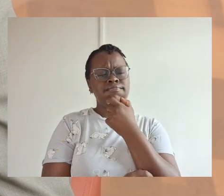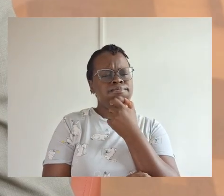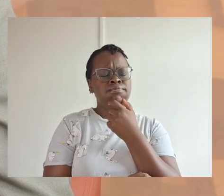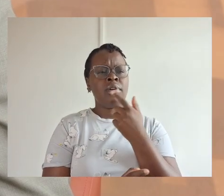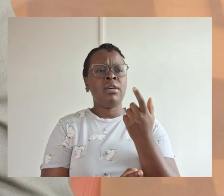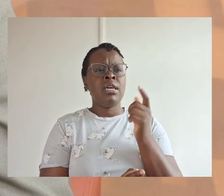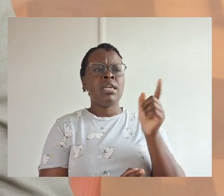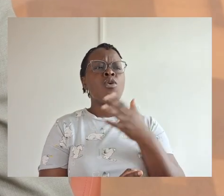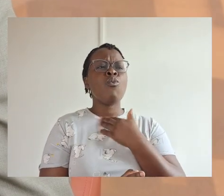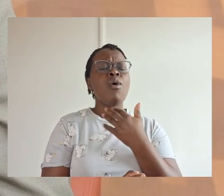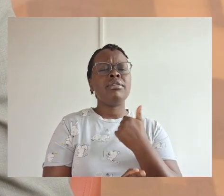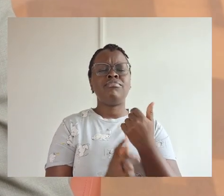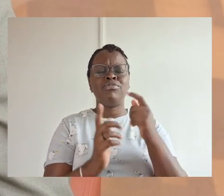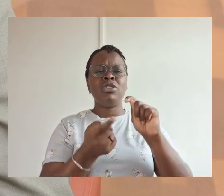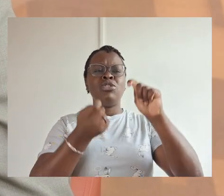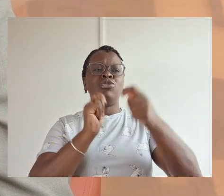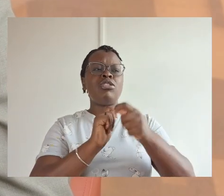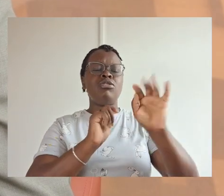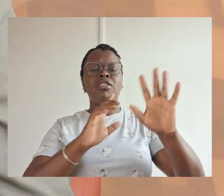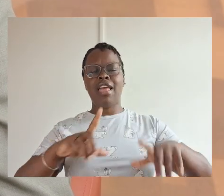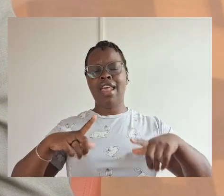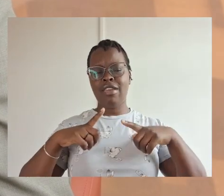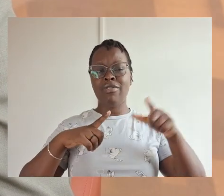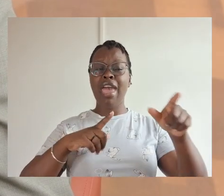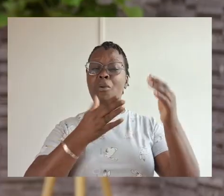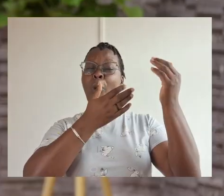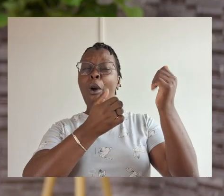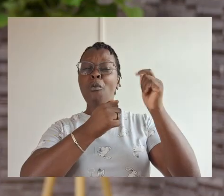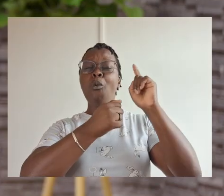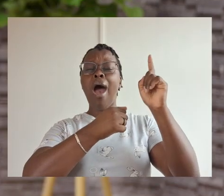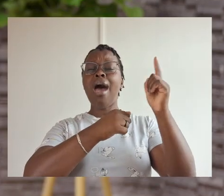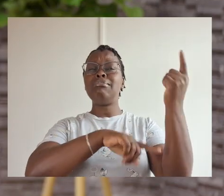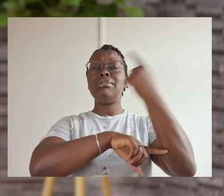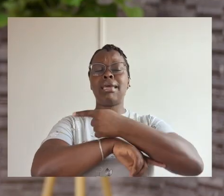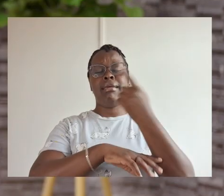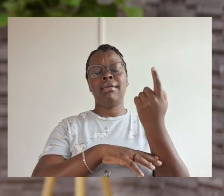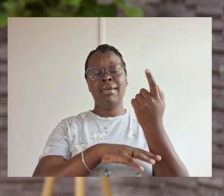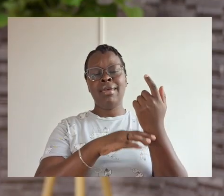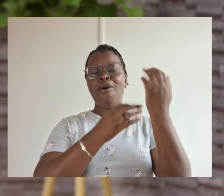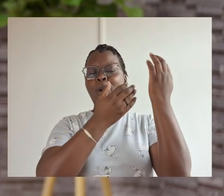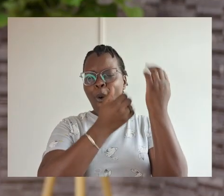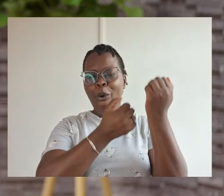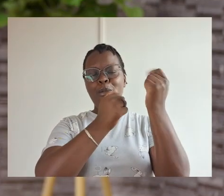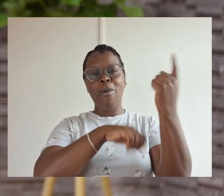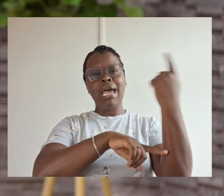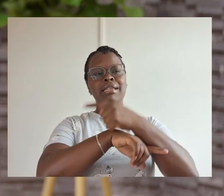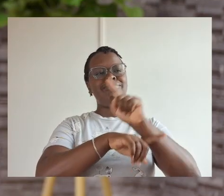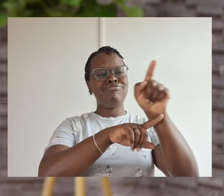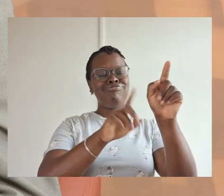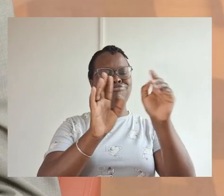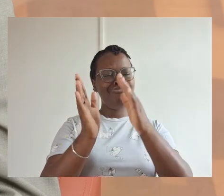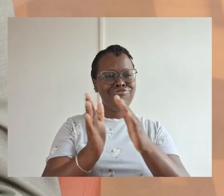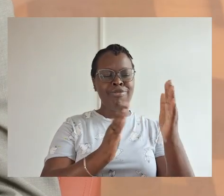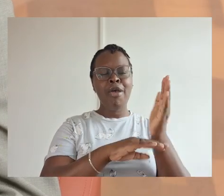day, be it be true, they will be back to their countries. Yeah. And with that, the only weapon they